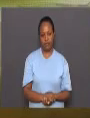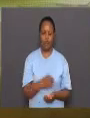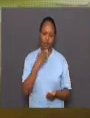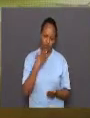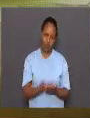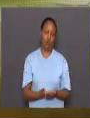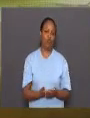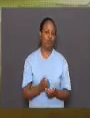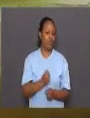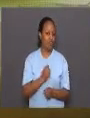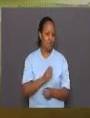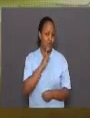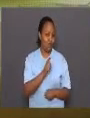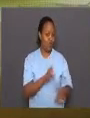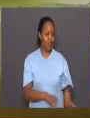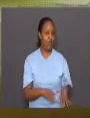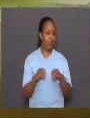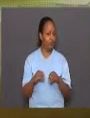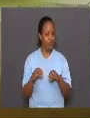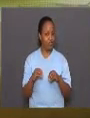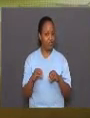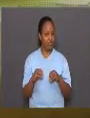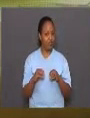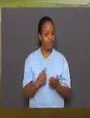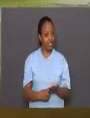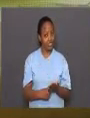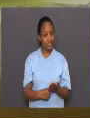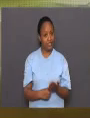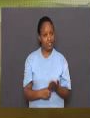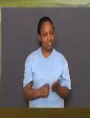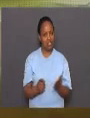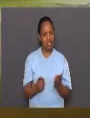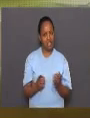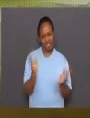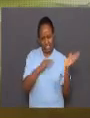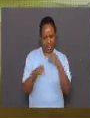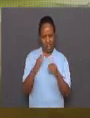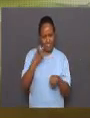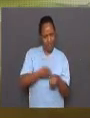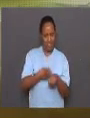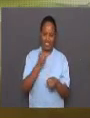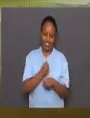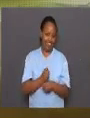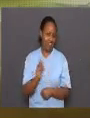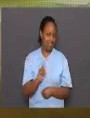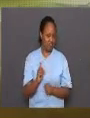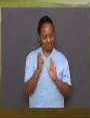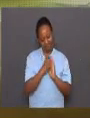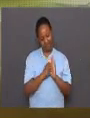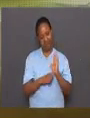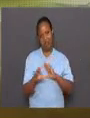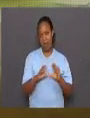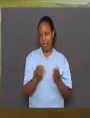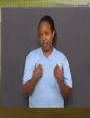Good work, students. It is not a difficult task to create a list of